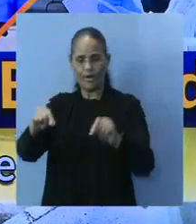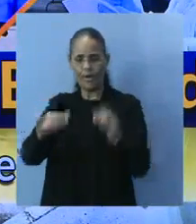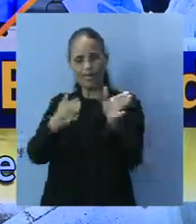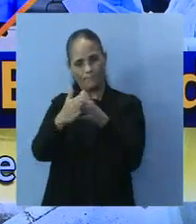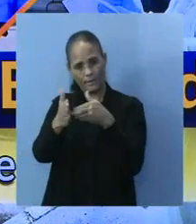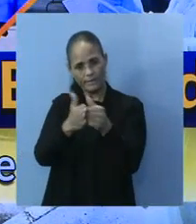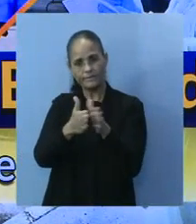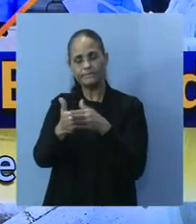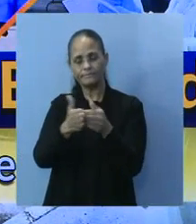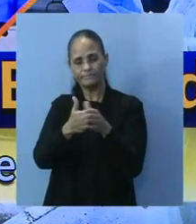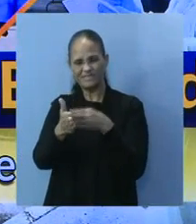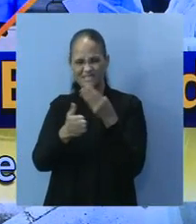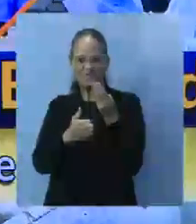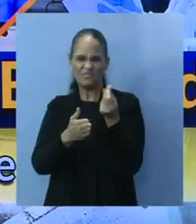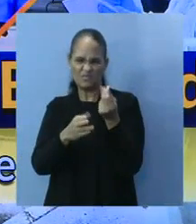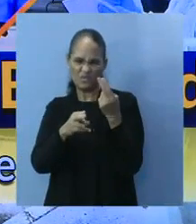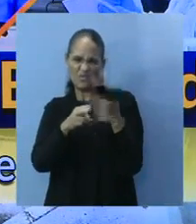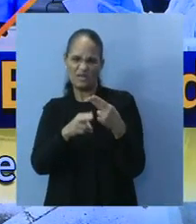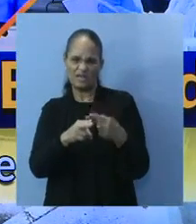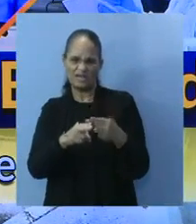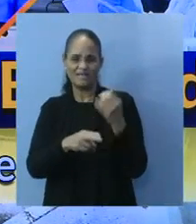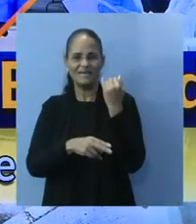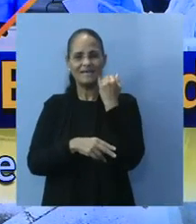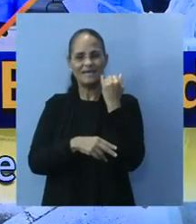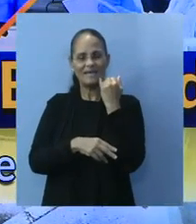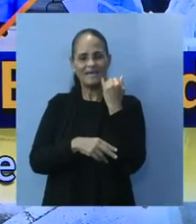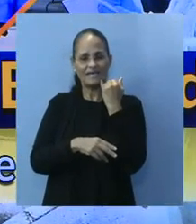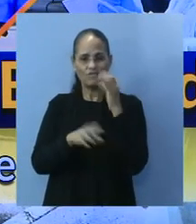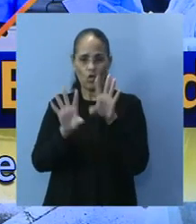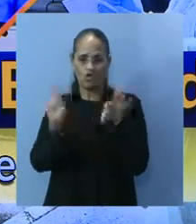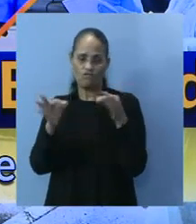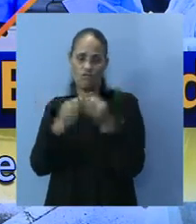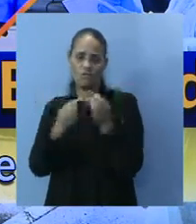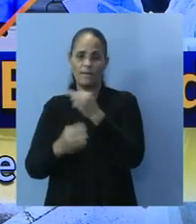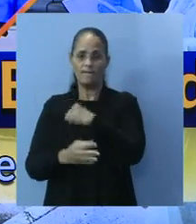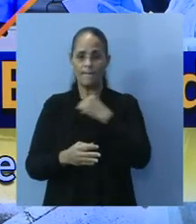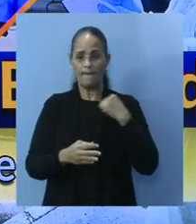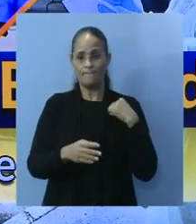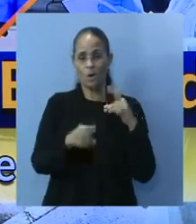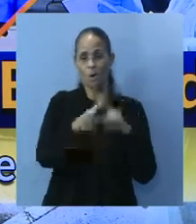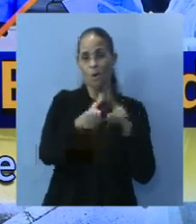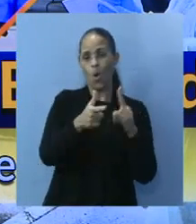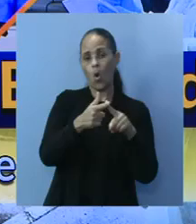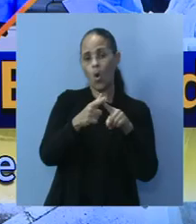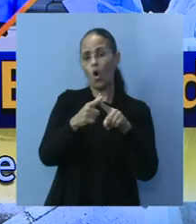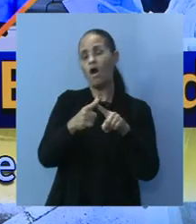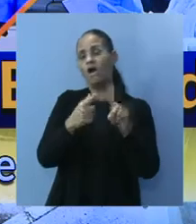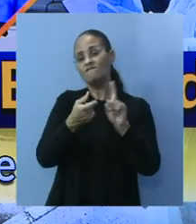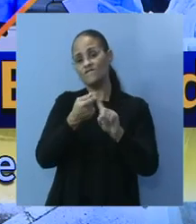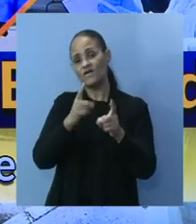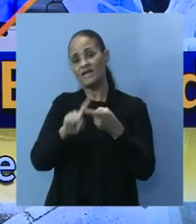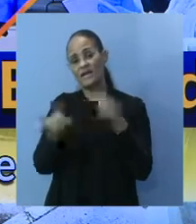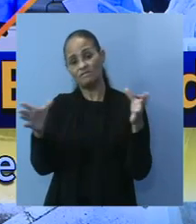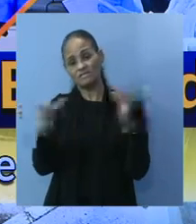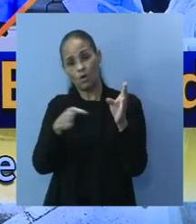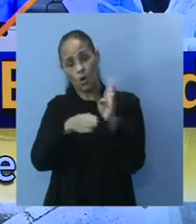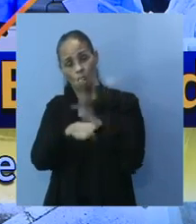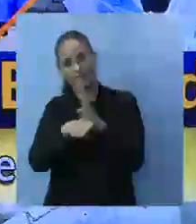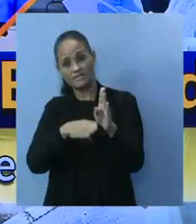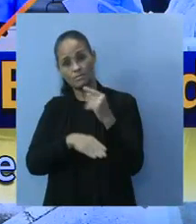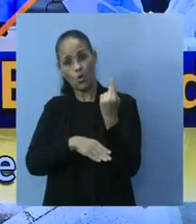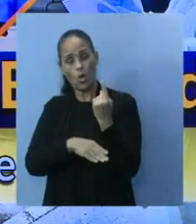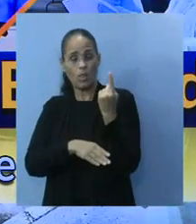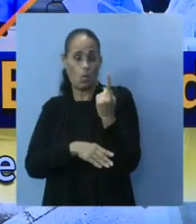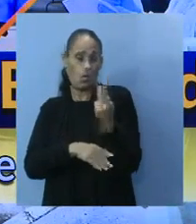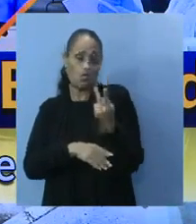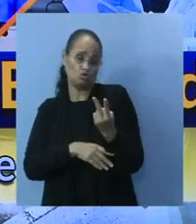painting, just to name a few. If you or a family member or friend have a small business, it may be only one or two